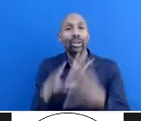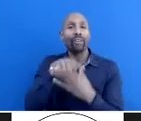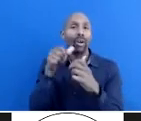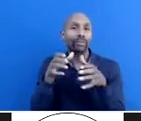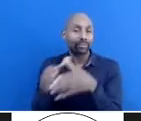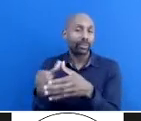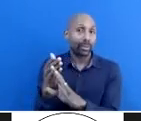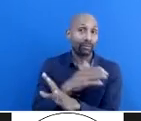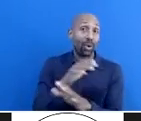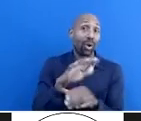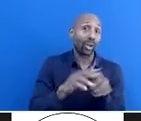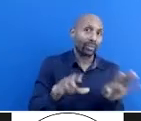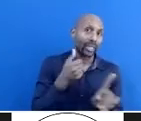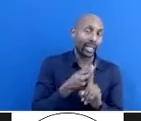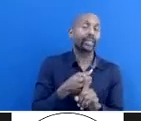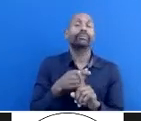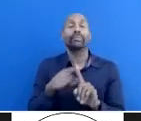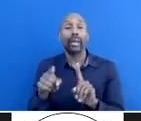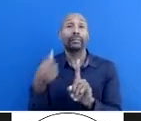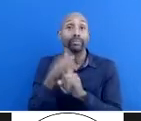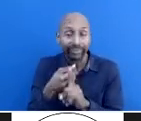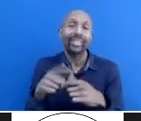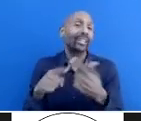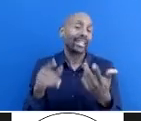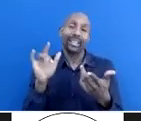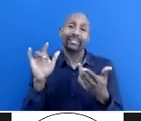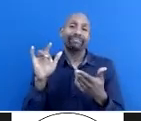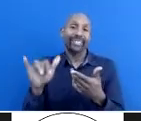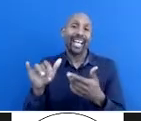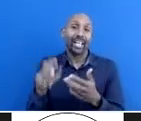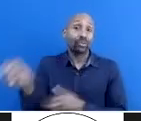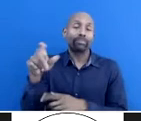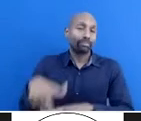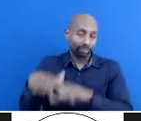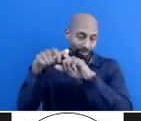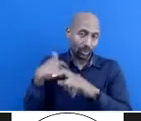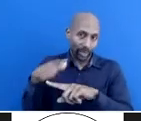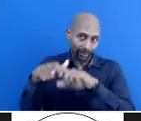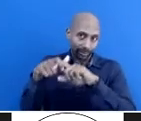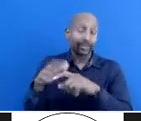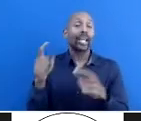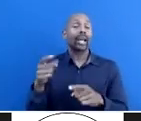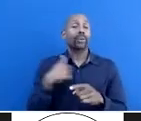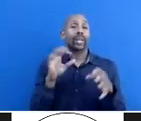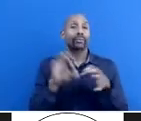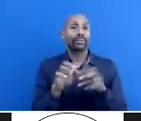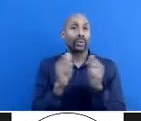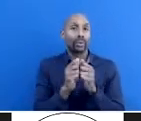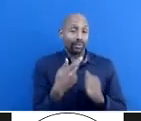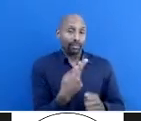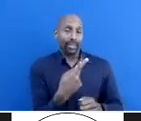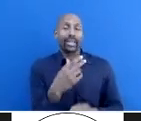that trip didn't happen. We connected and actually corresponded regularly during the time